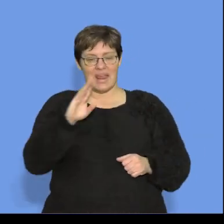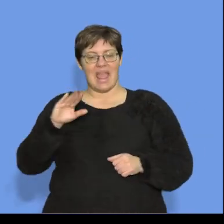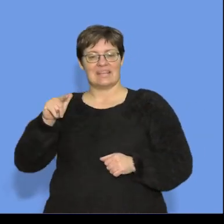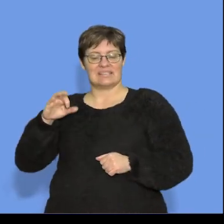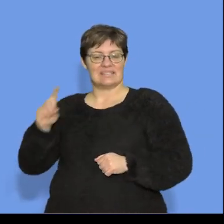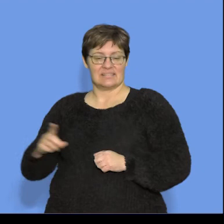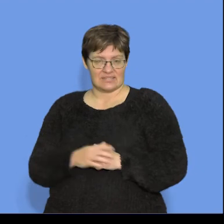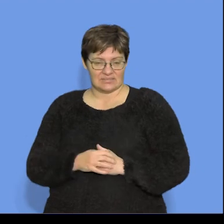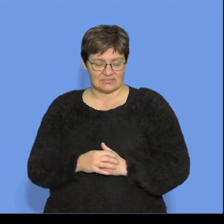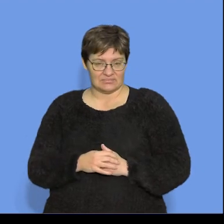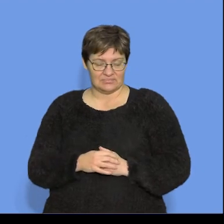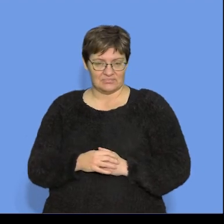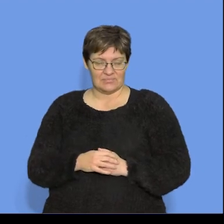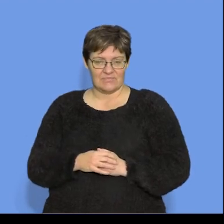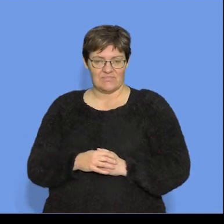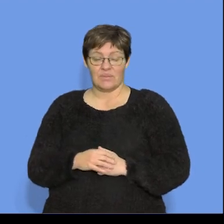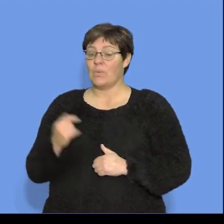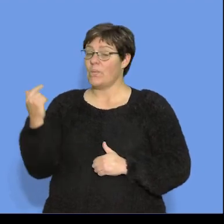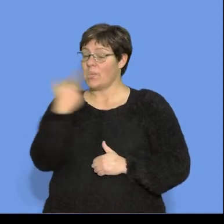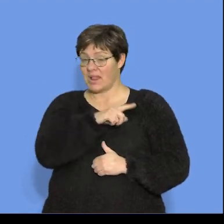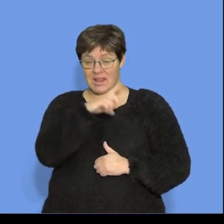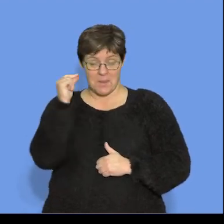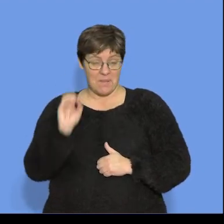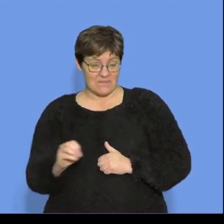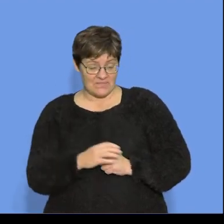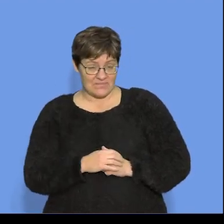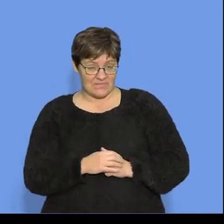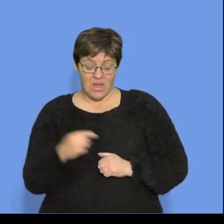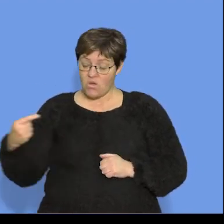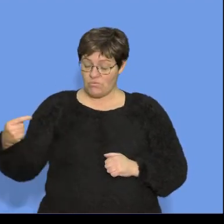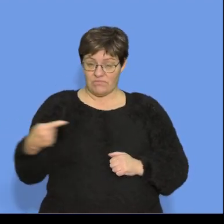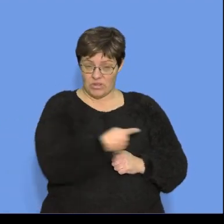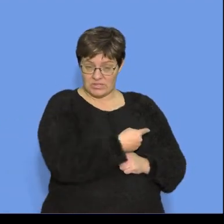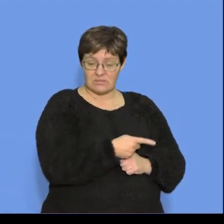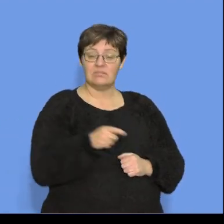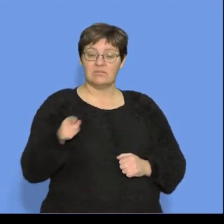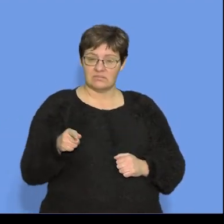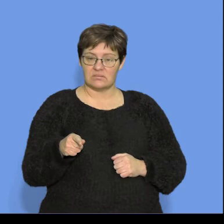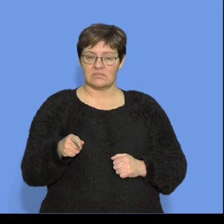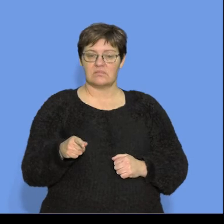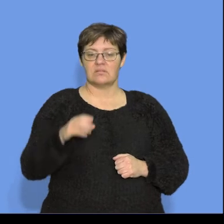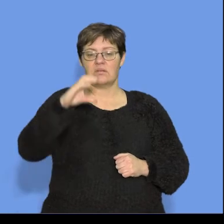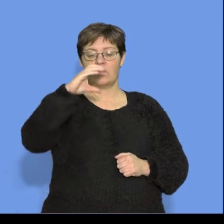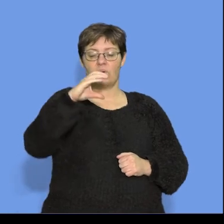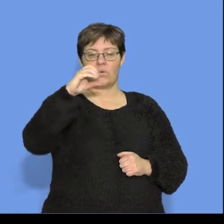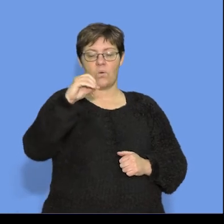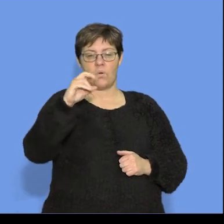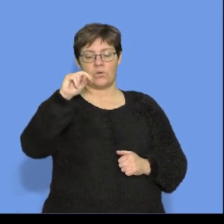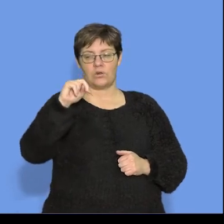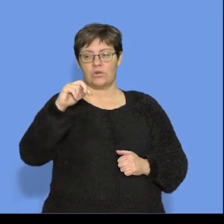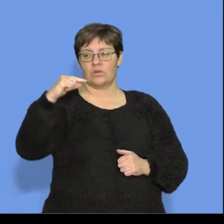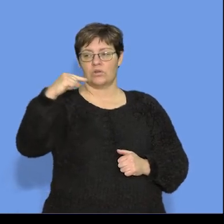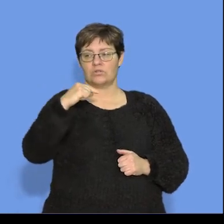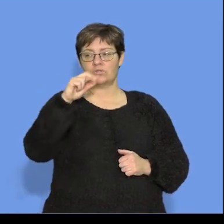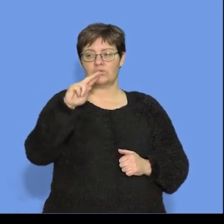acid. And there's a fancy name for this. In the reverse reaction, we call them conjugate. So